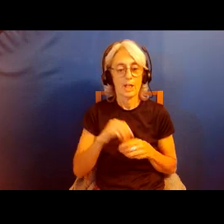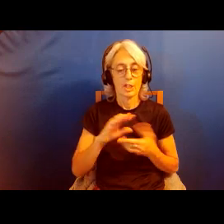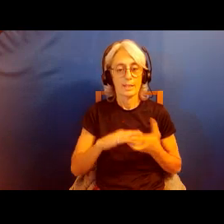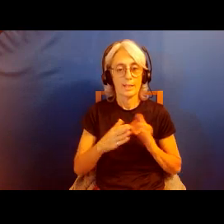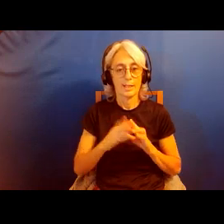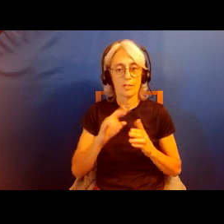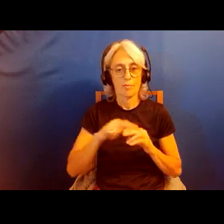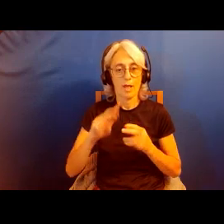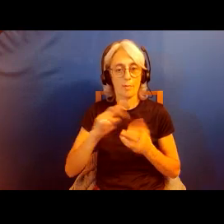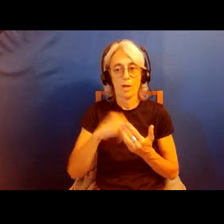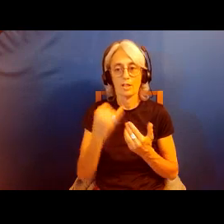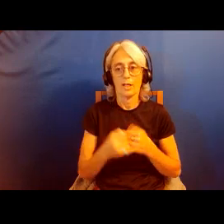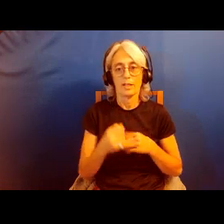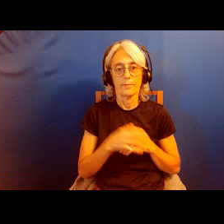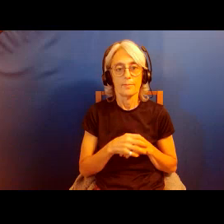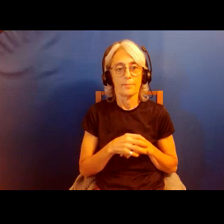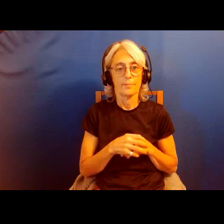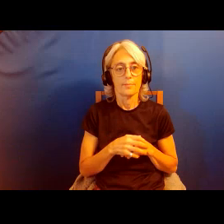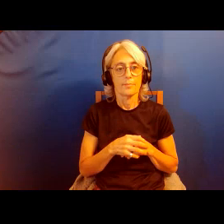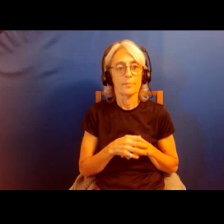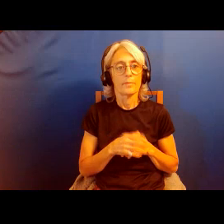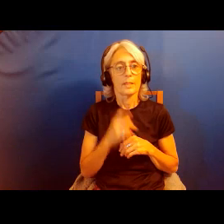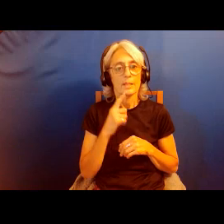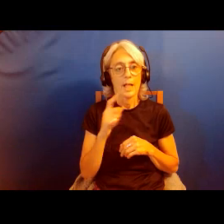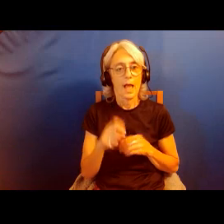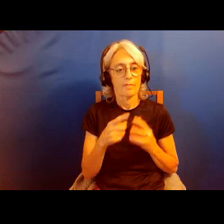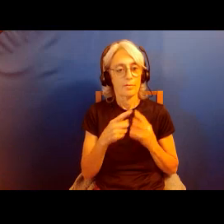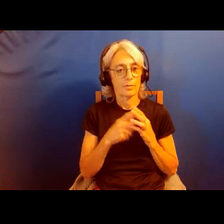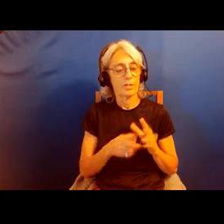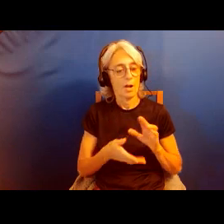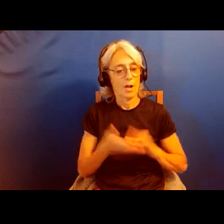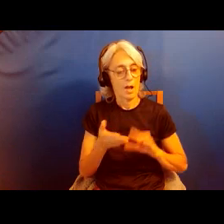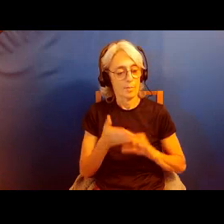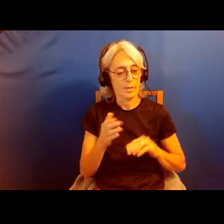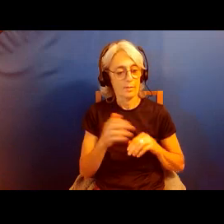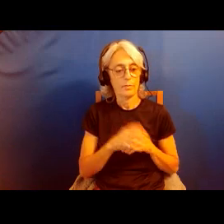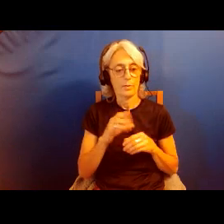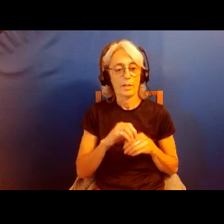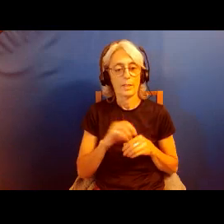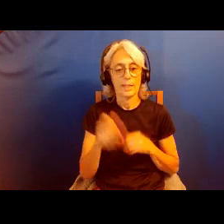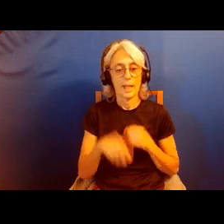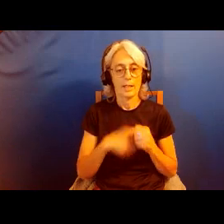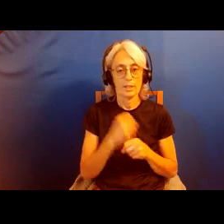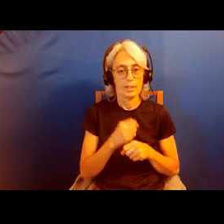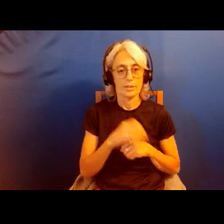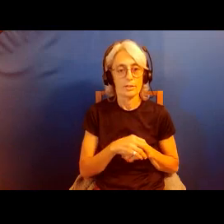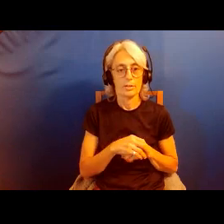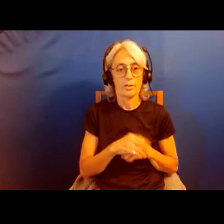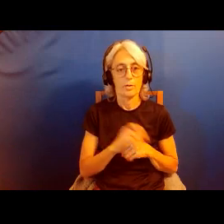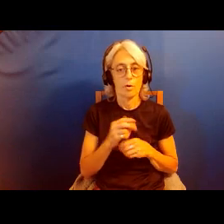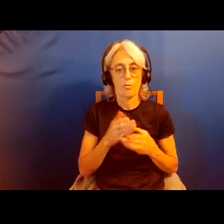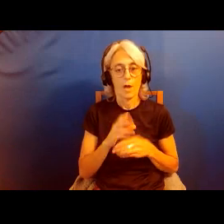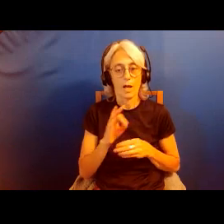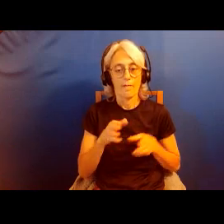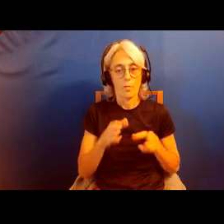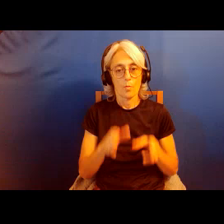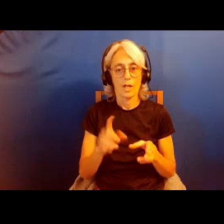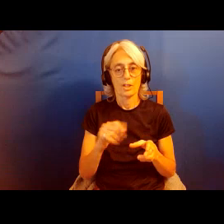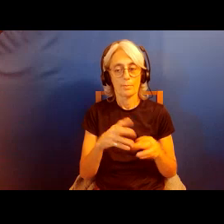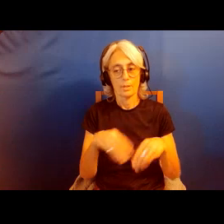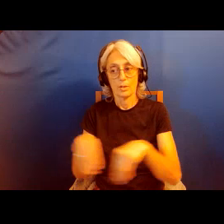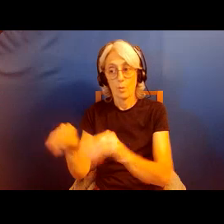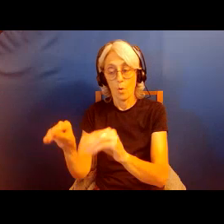commission stipulated that the project needed to start operations within 10 years, or the right-of-way would need to be sold and the